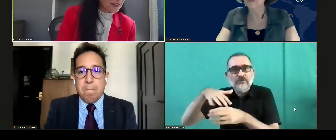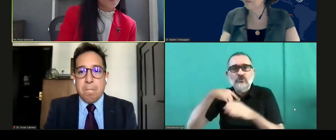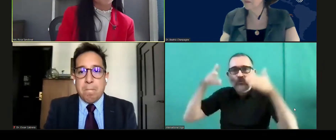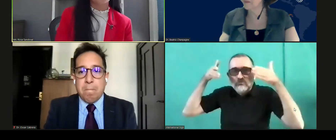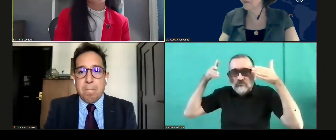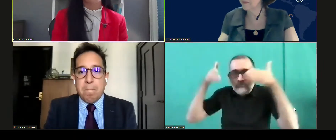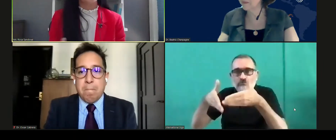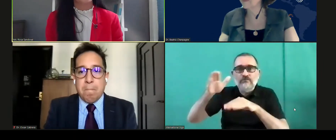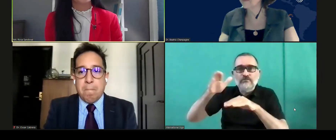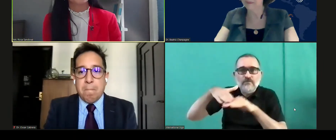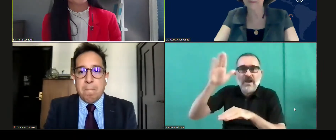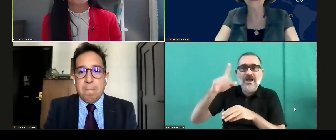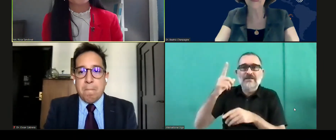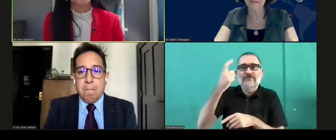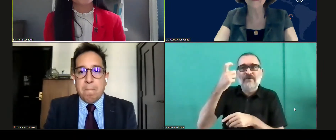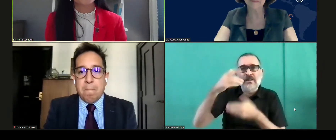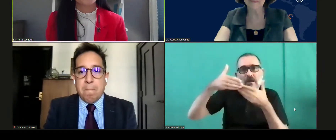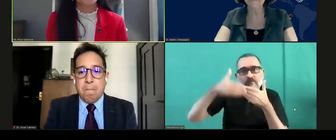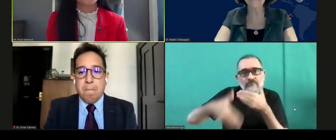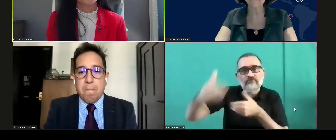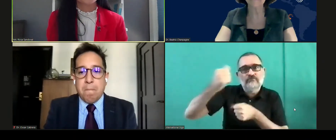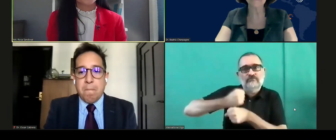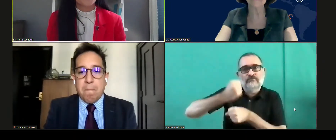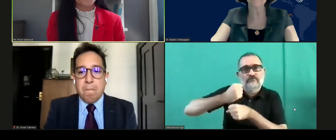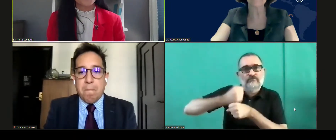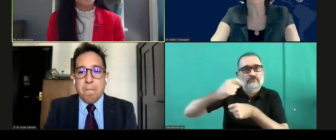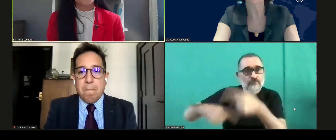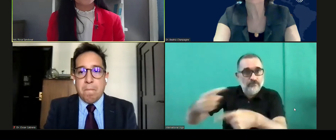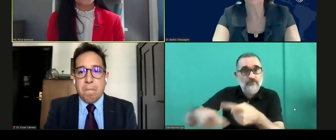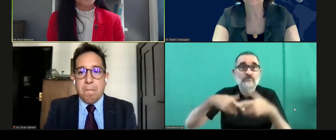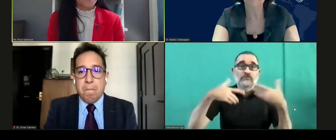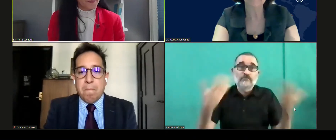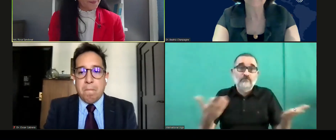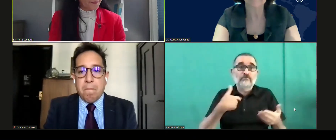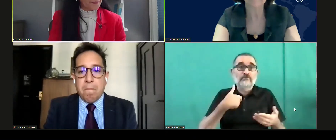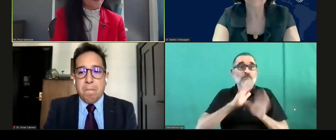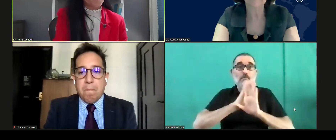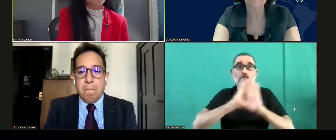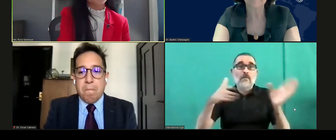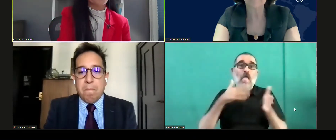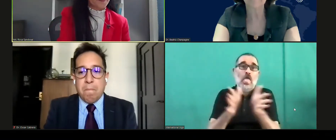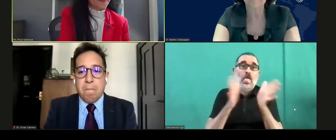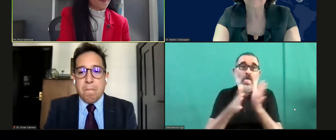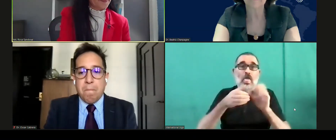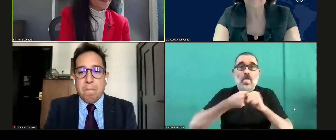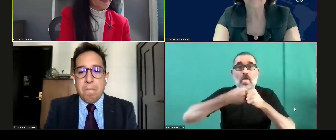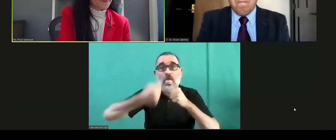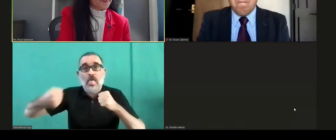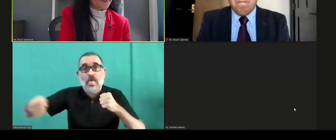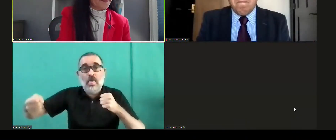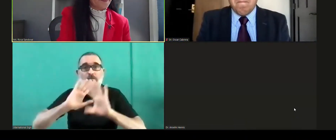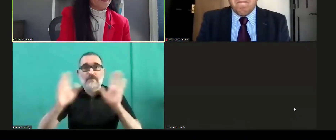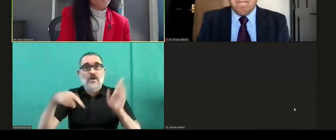Dr. Hennis again to close the session since our time is up.